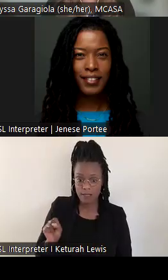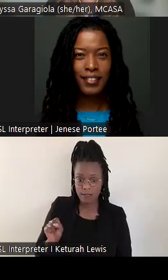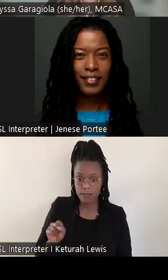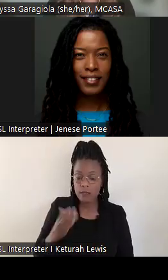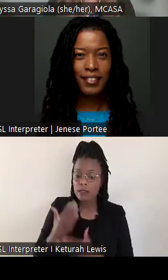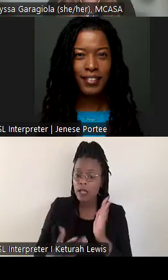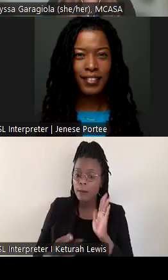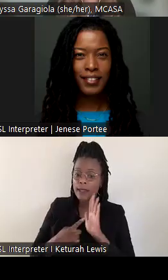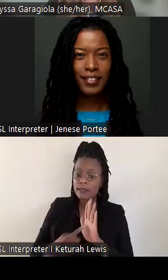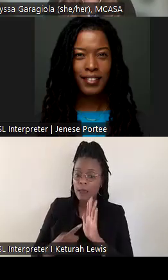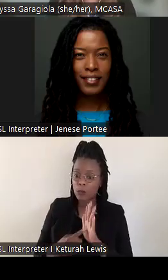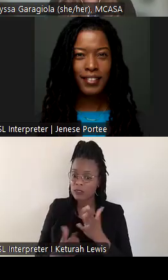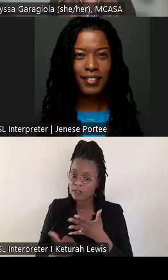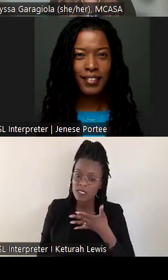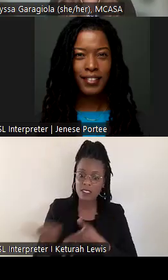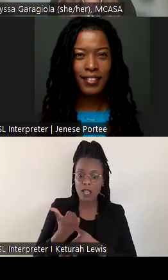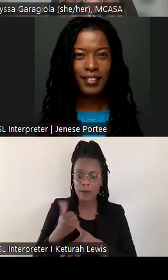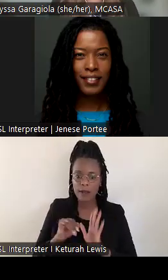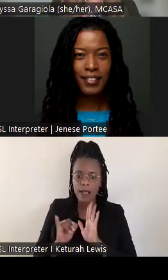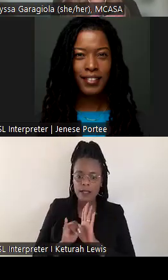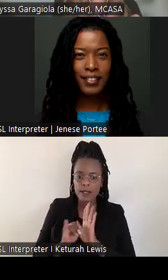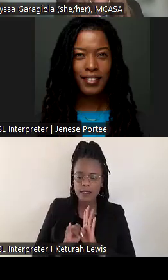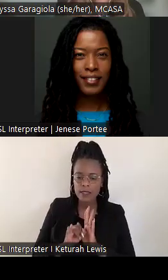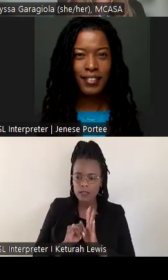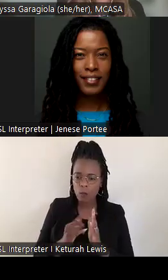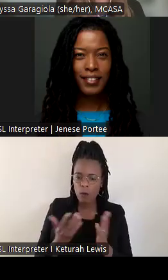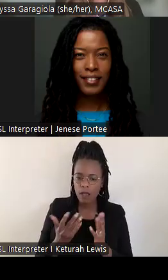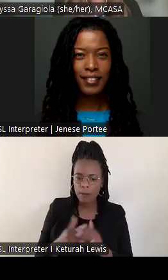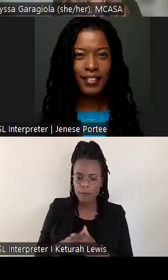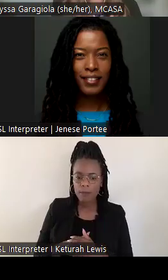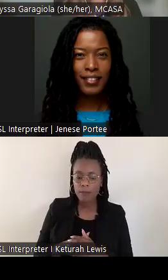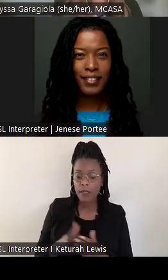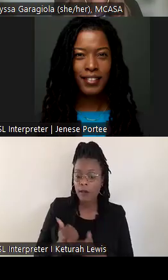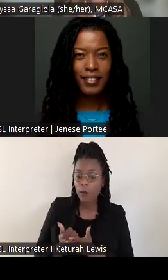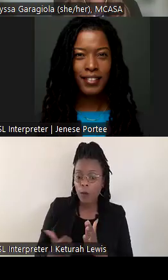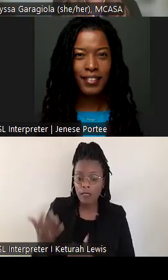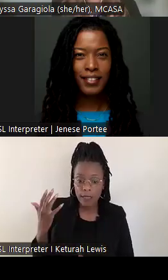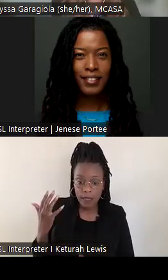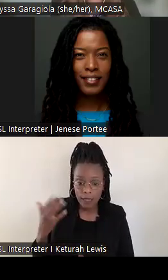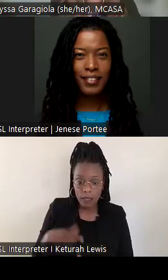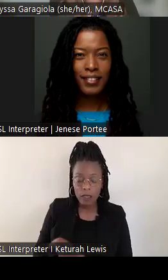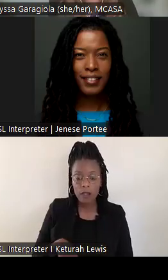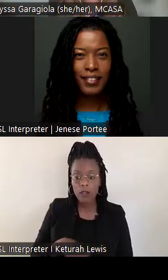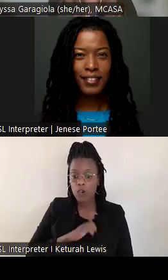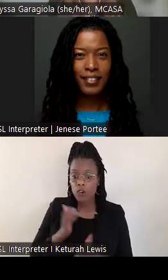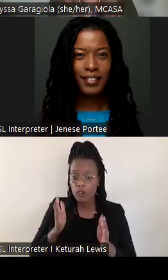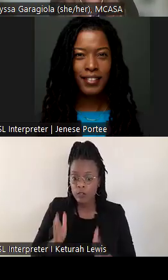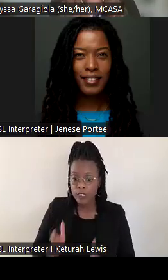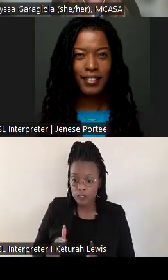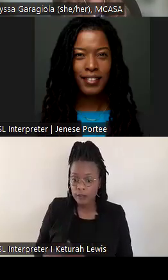of more of these dominant identities include being wealthy or Christian or